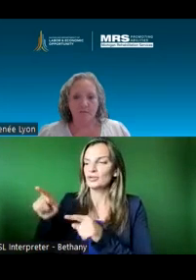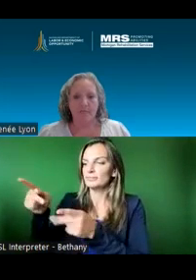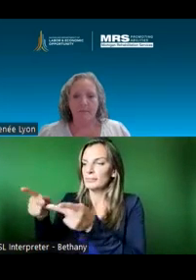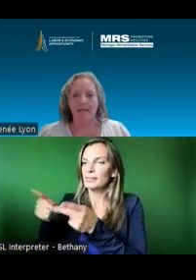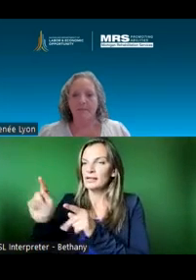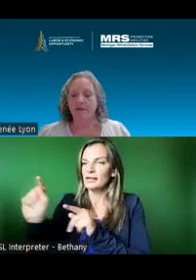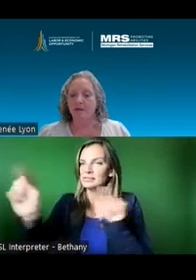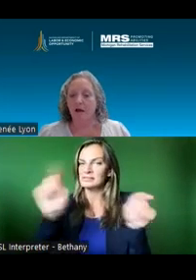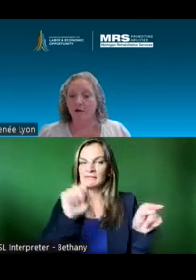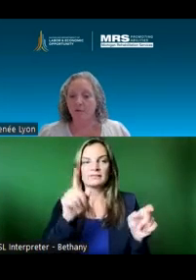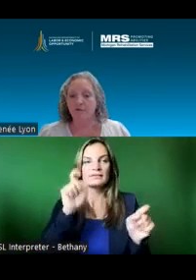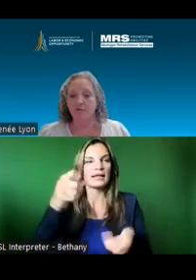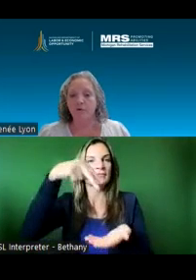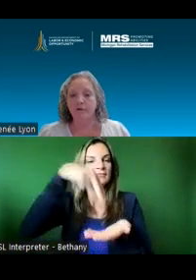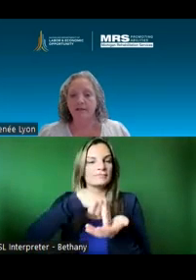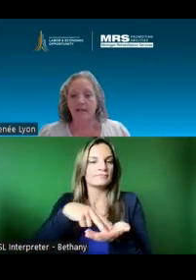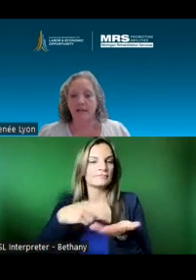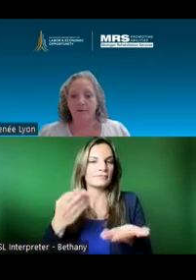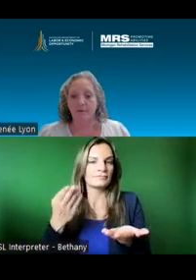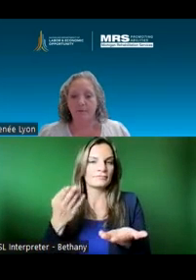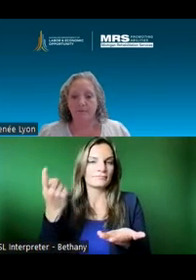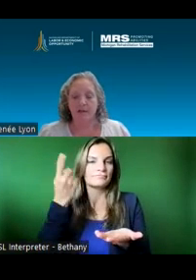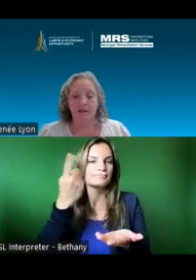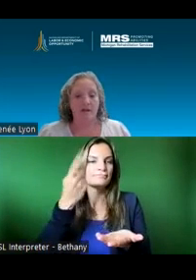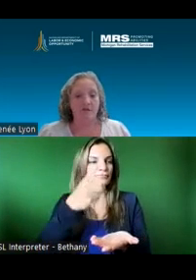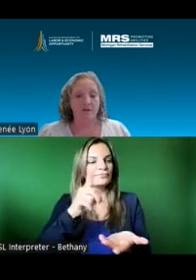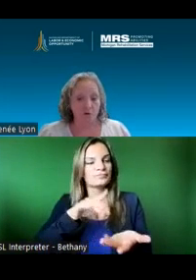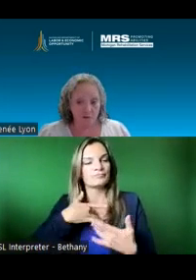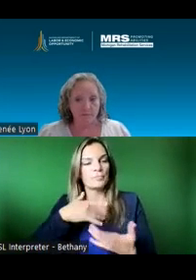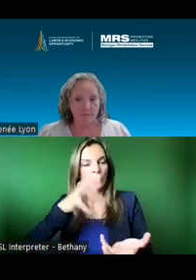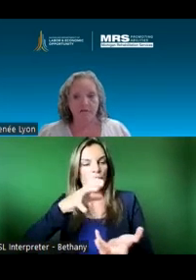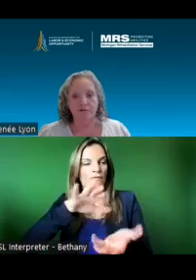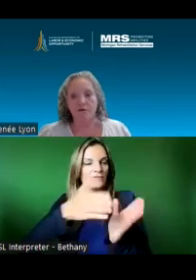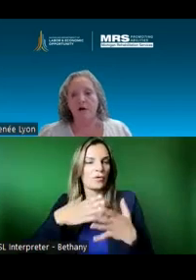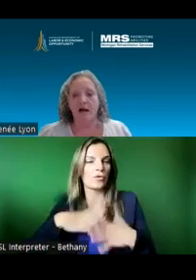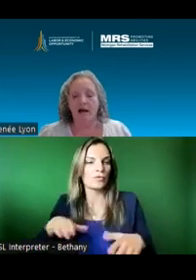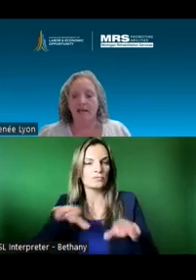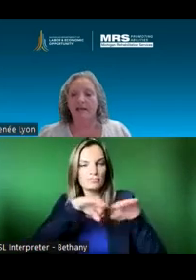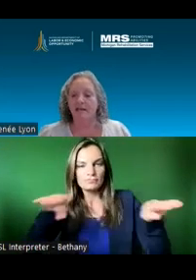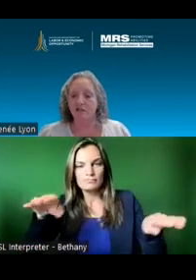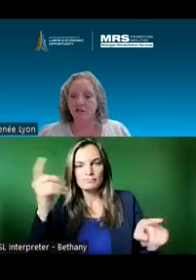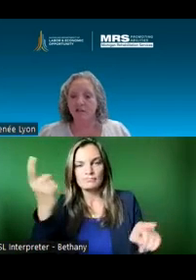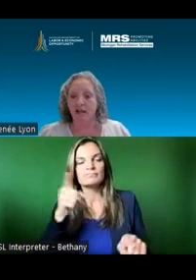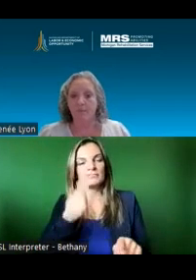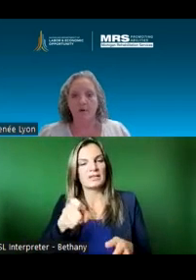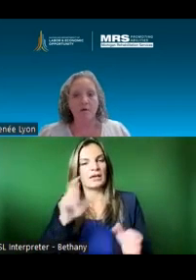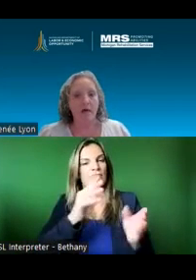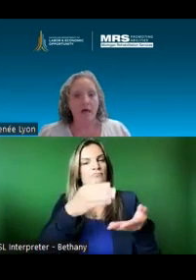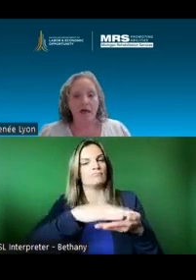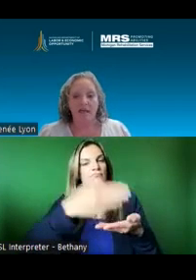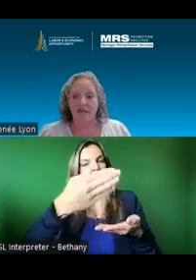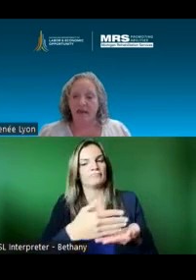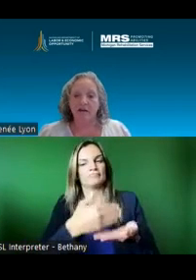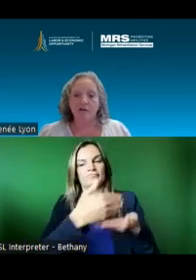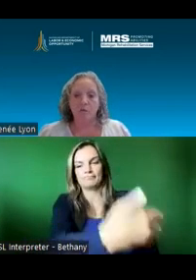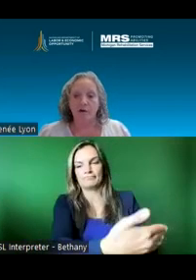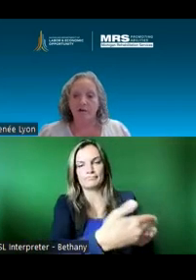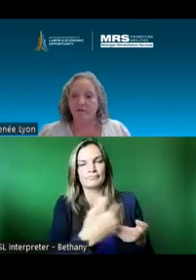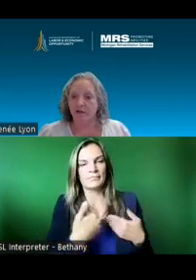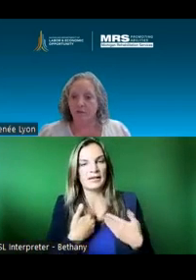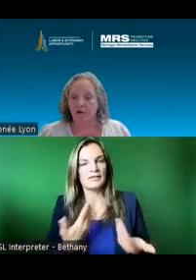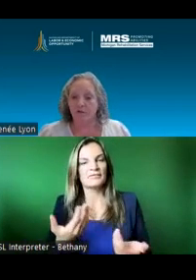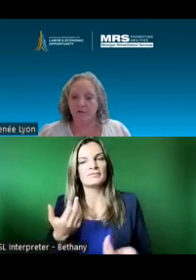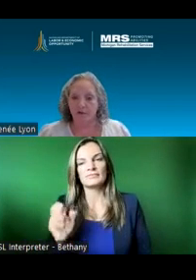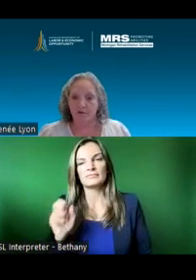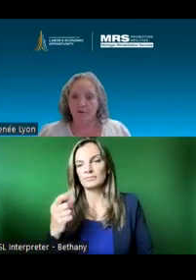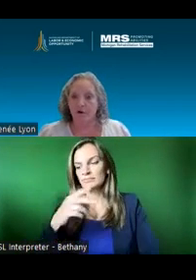also. Maybe a laundry folding table. If you use a bistro height kitchen table, that could work